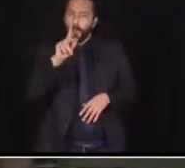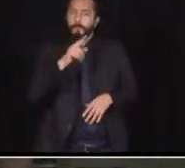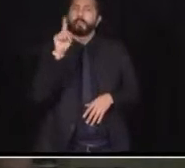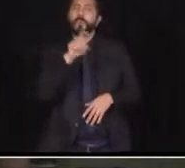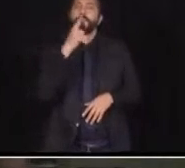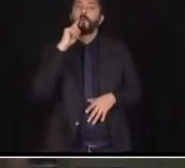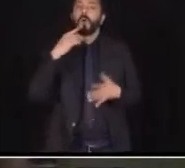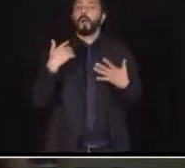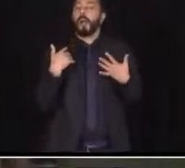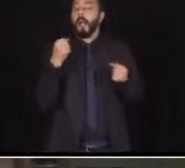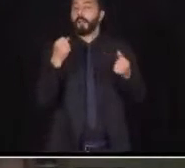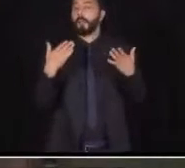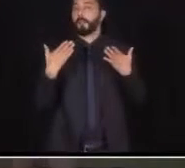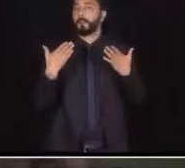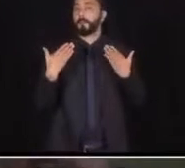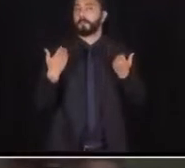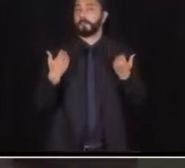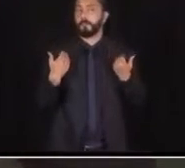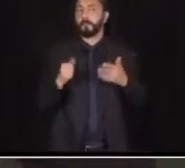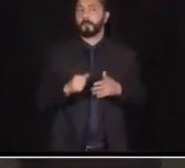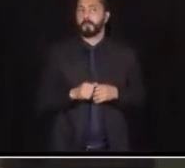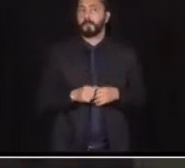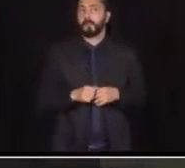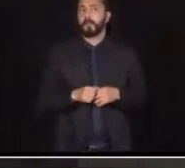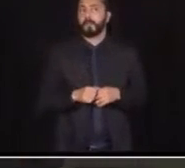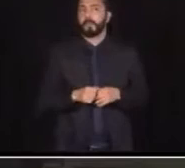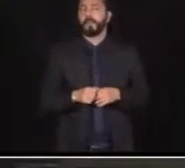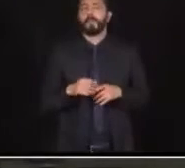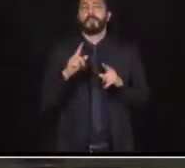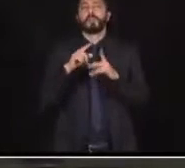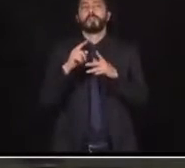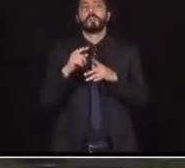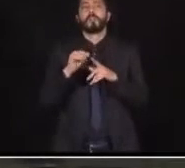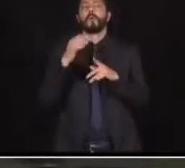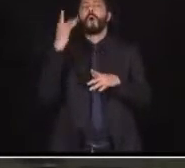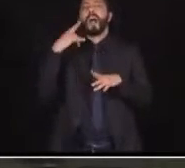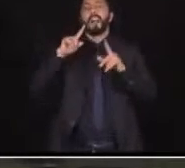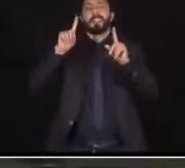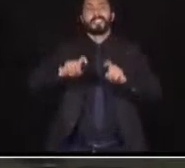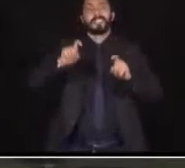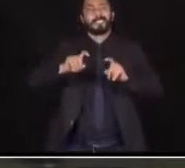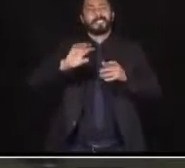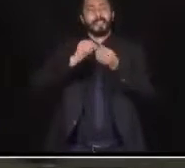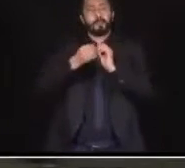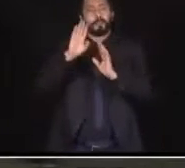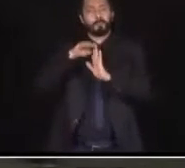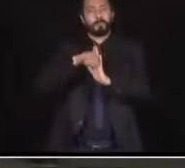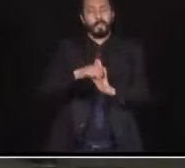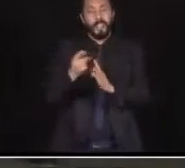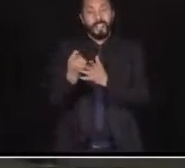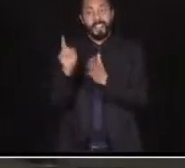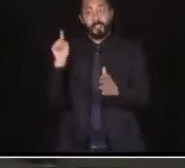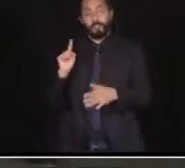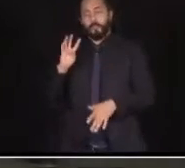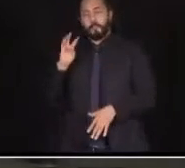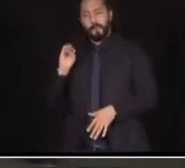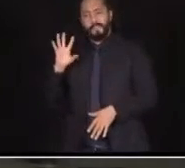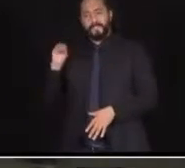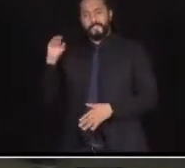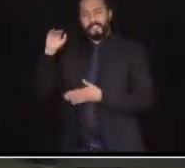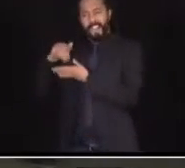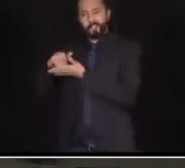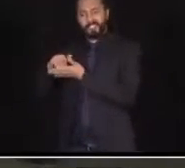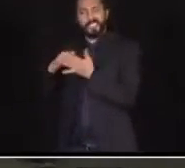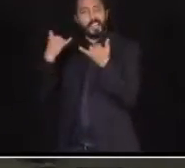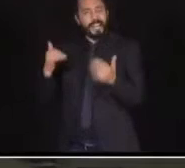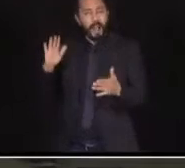wondering why our testing numbers are down again this week. We were hovering between 40 and 50,000 just last week, and now we're back down to